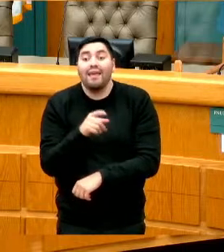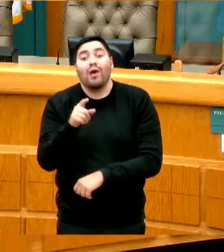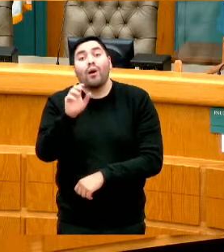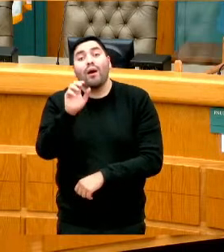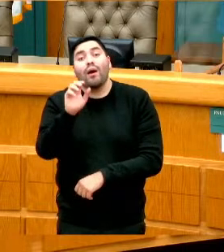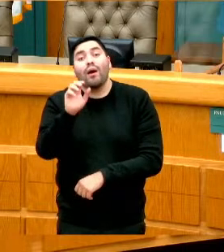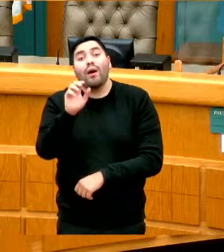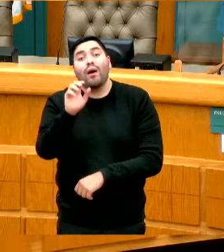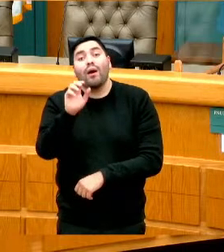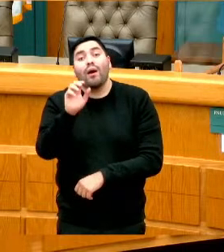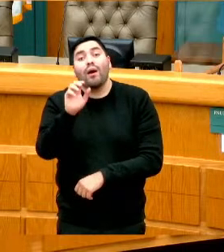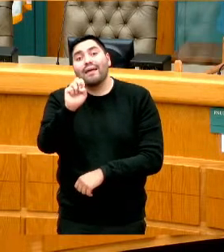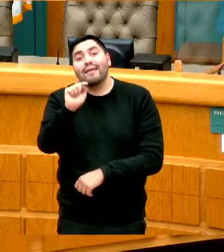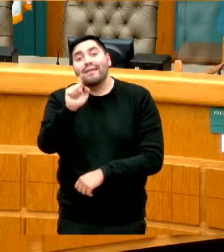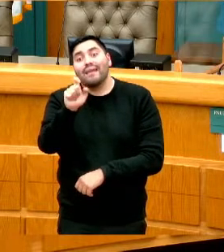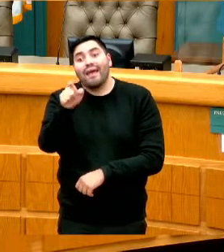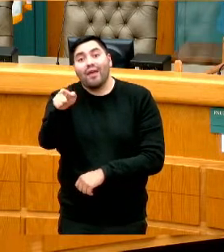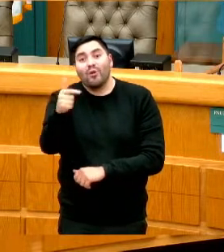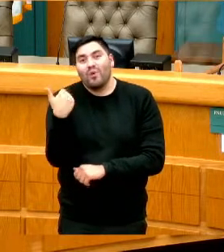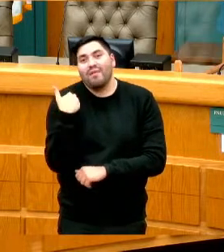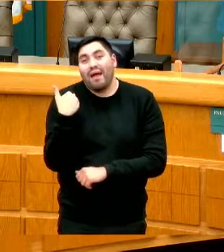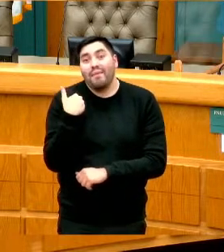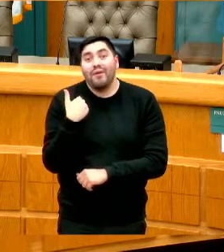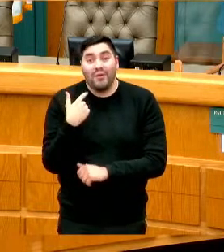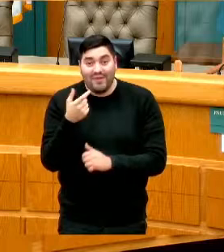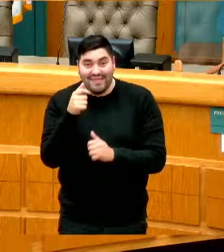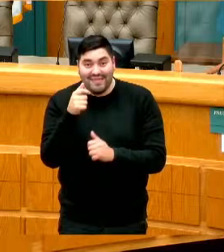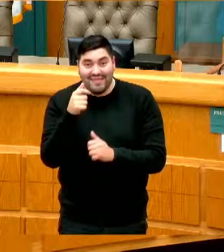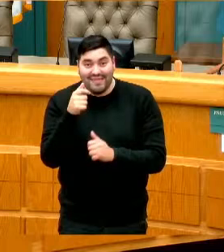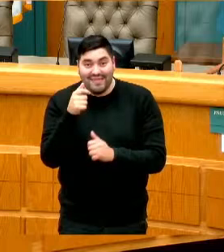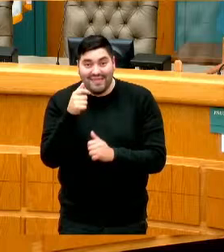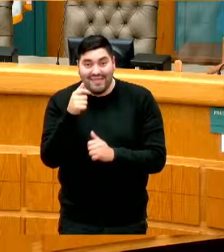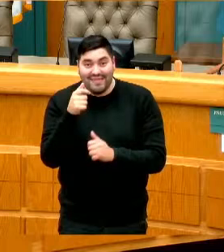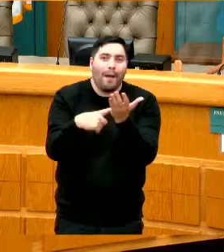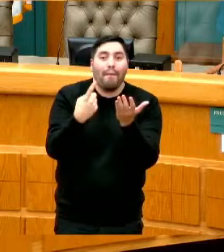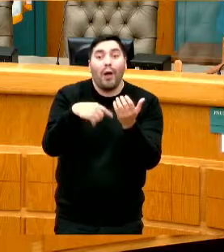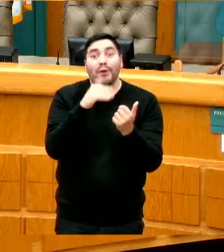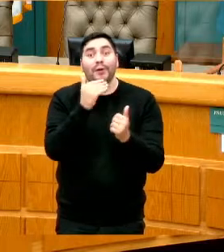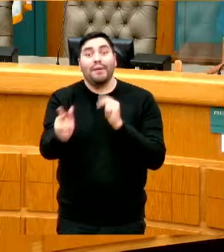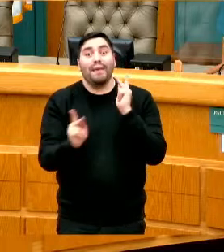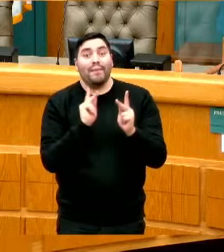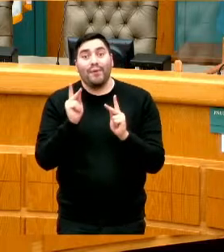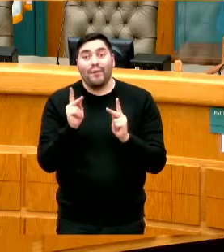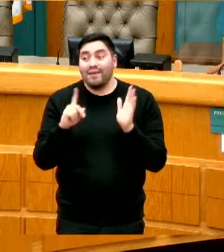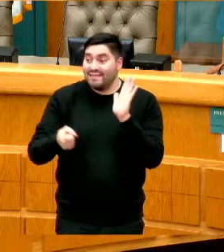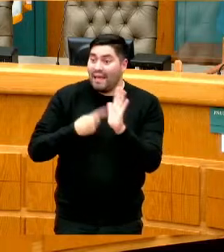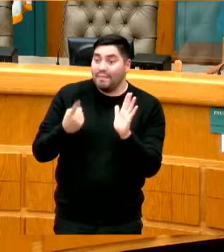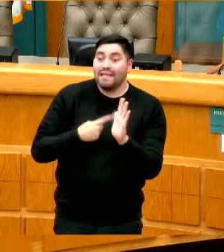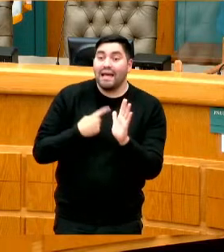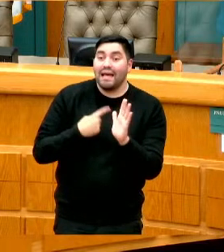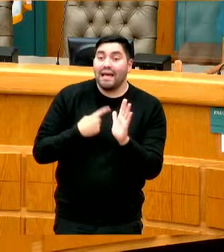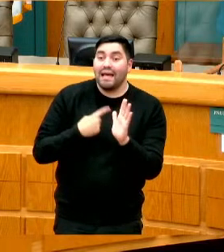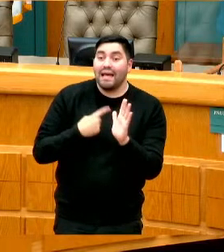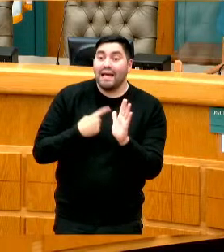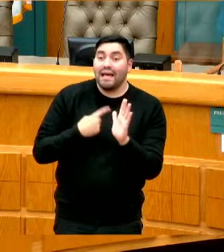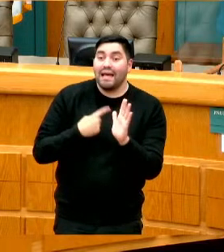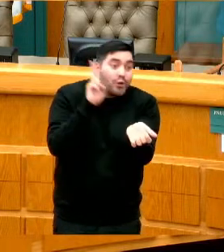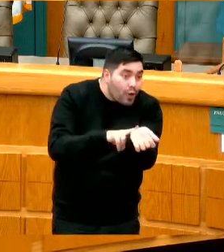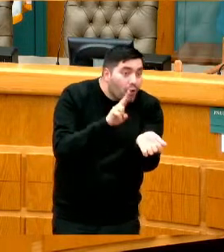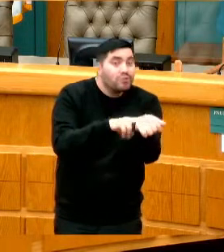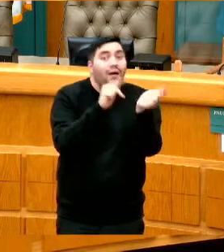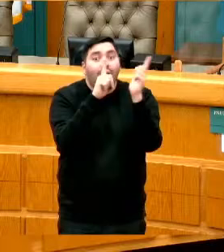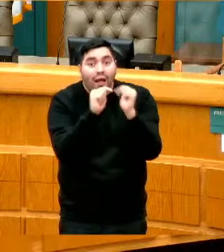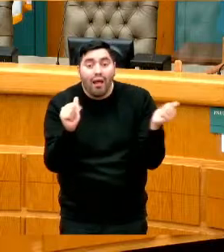note, we talk about good people everywhere. Sometimes they are healthcare workers and you know them because they're